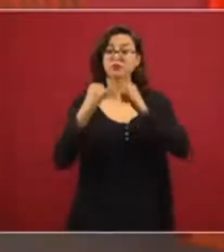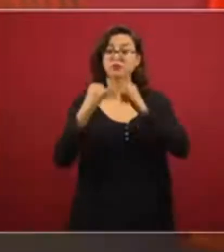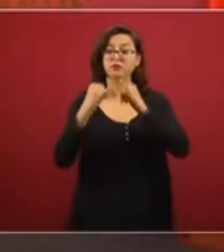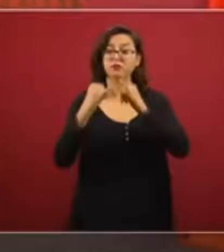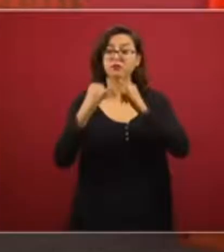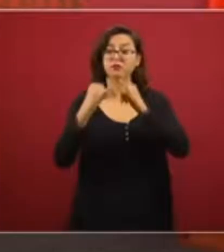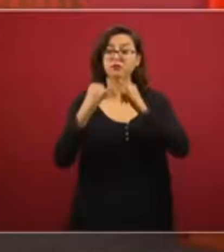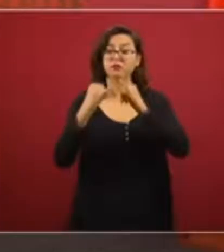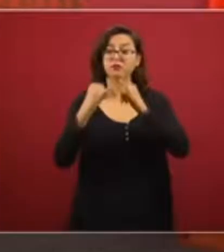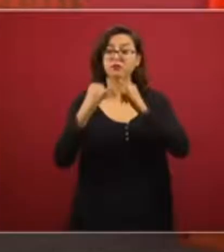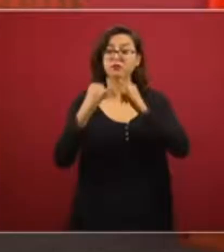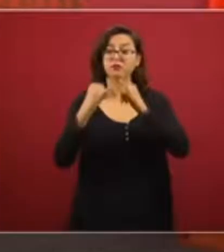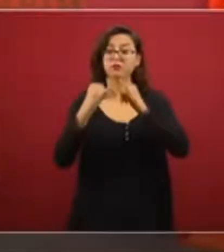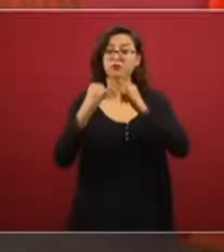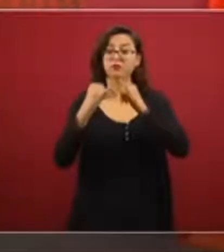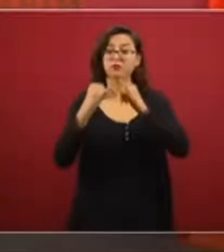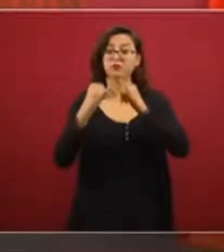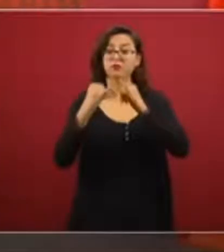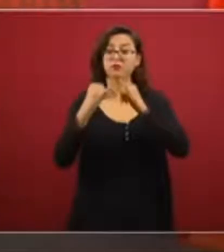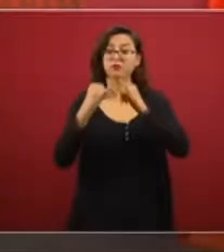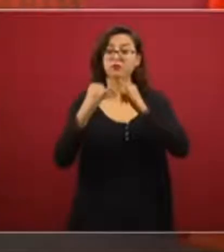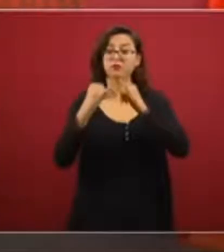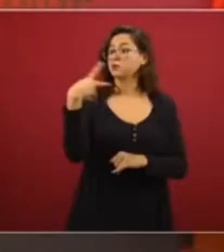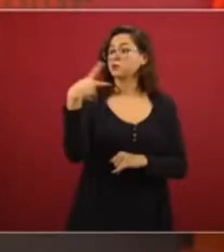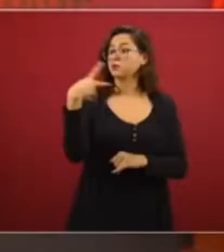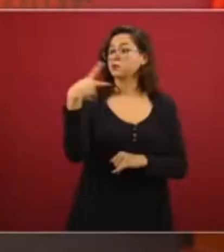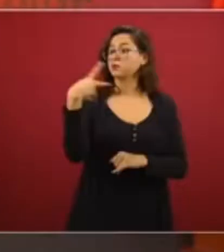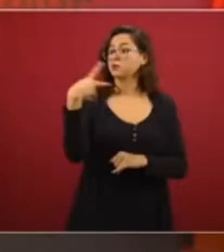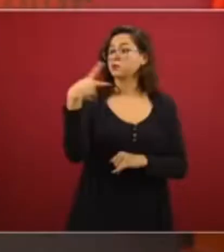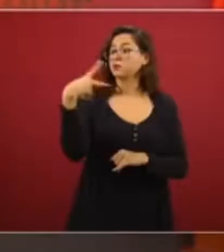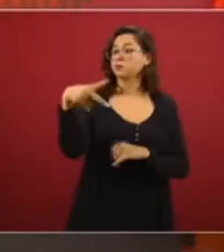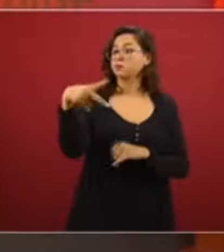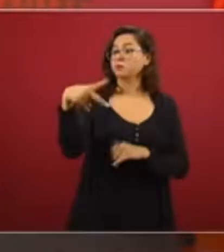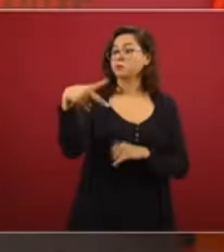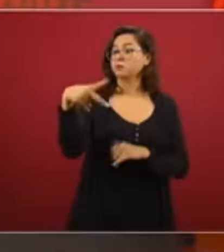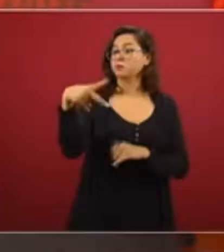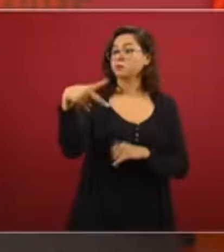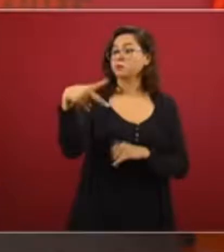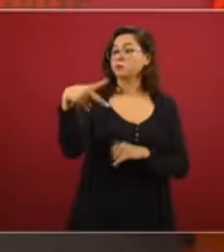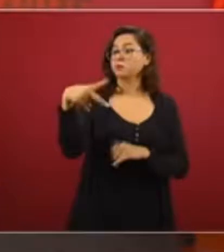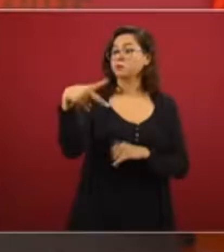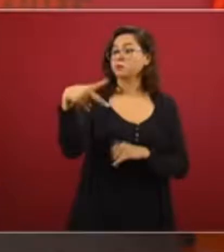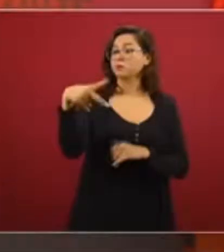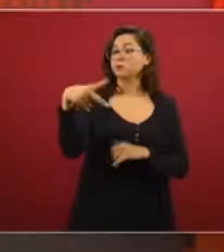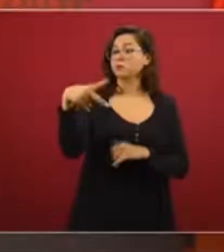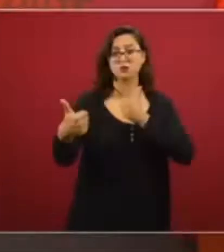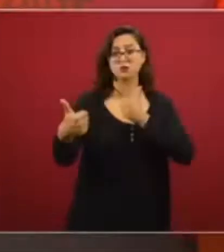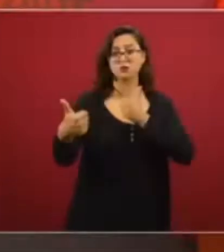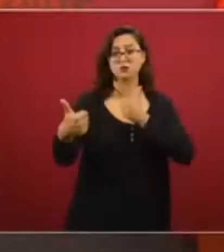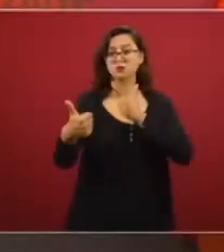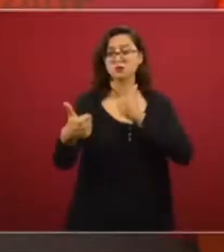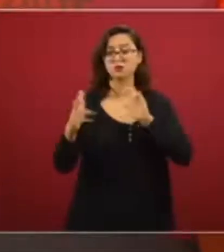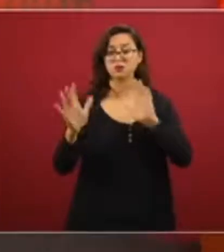autónomo, which is an autonomous organism or organization,